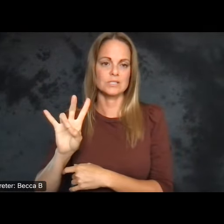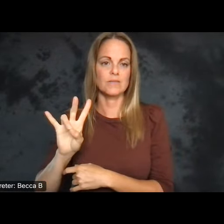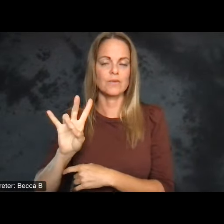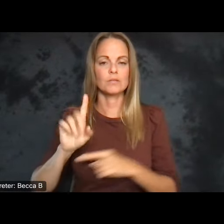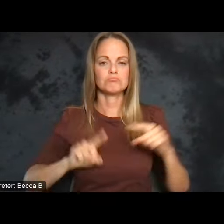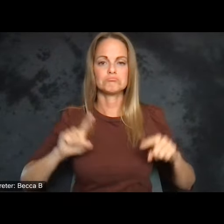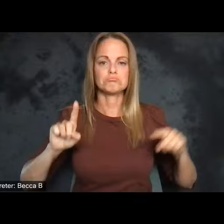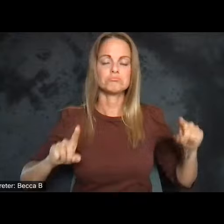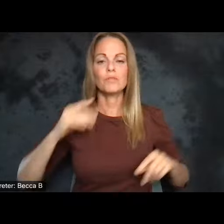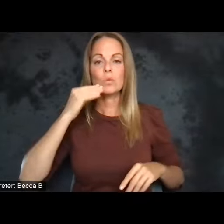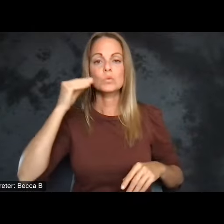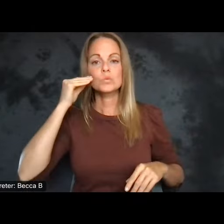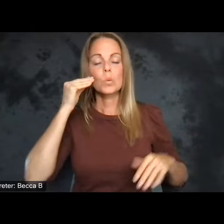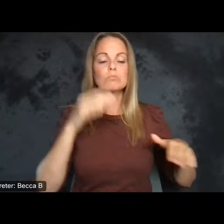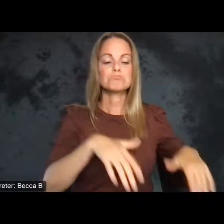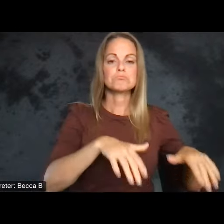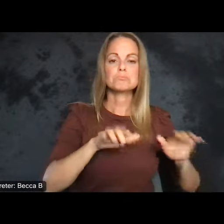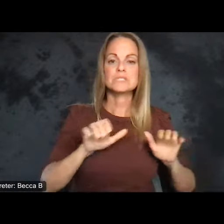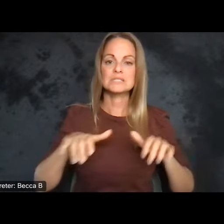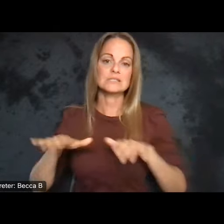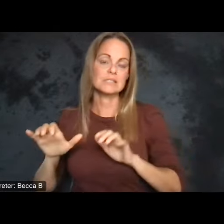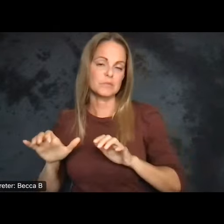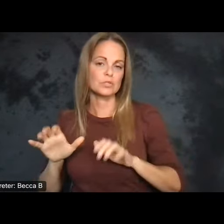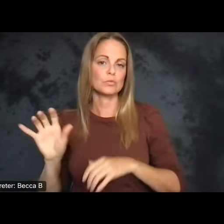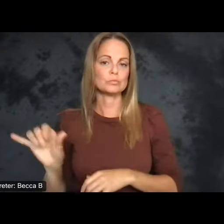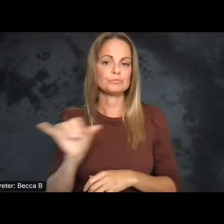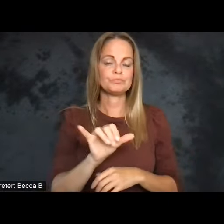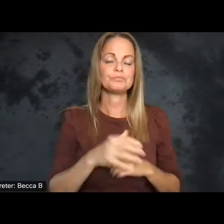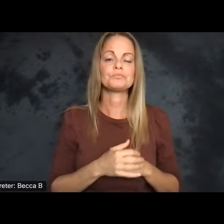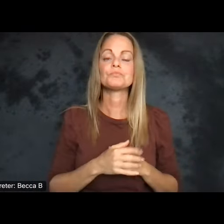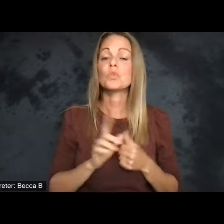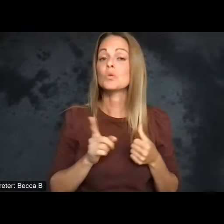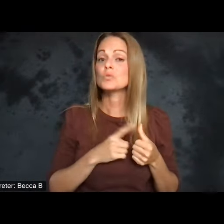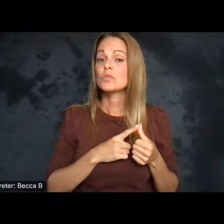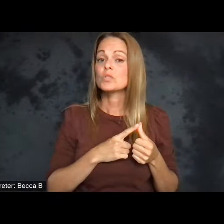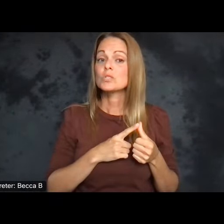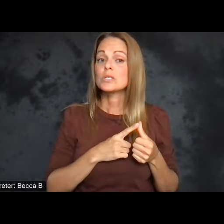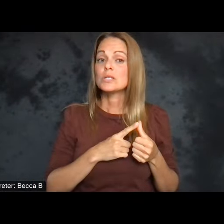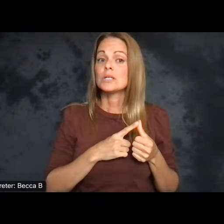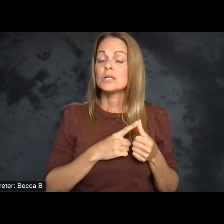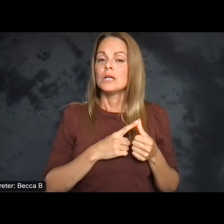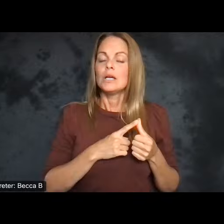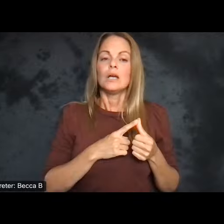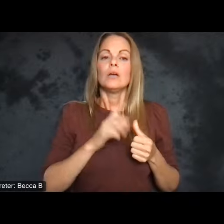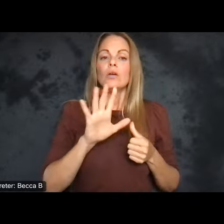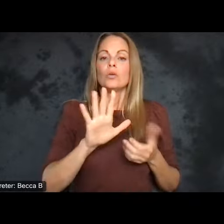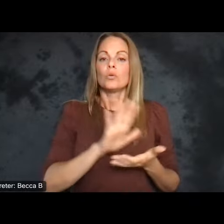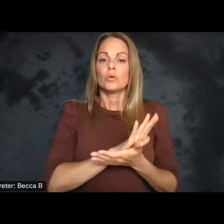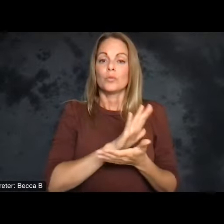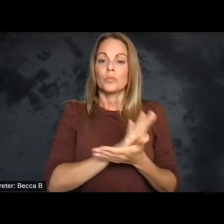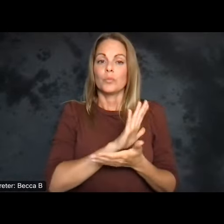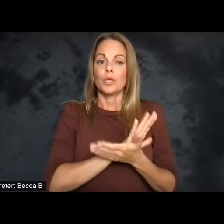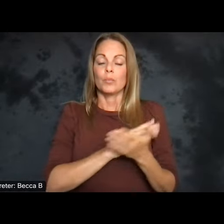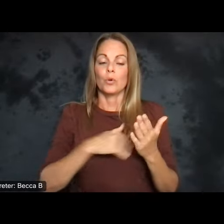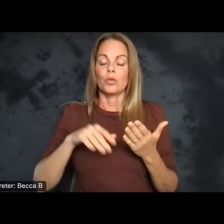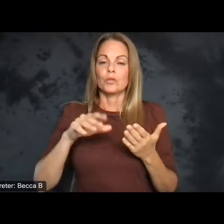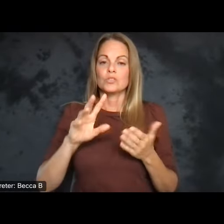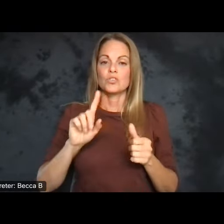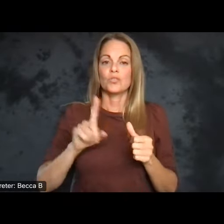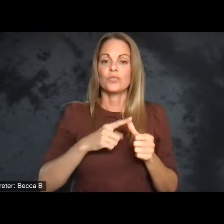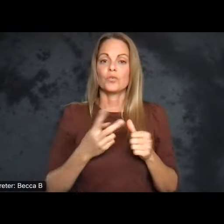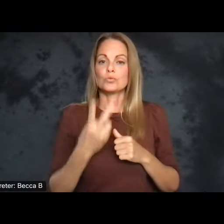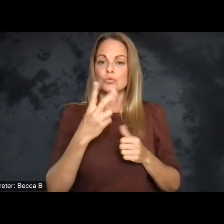homes and the cemeteries. First of all, if you will, I'm basically referring to your top 2 pages here in the book,